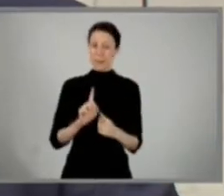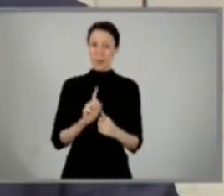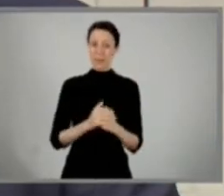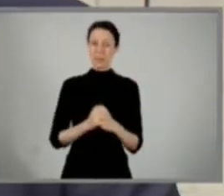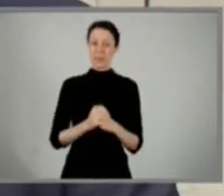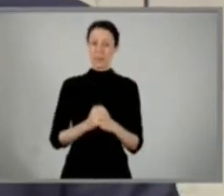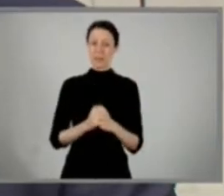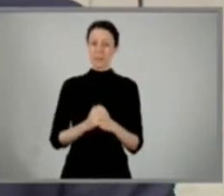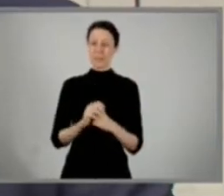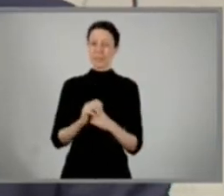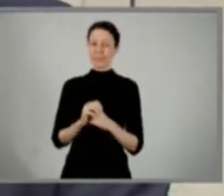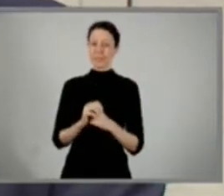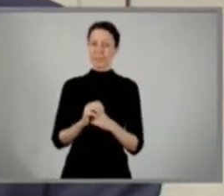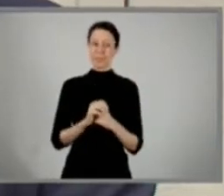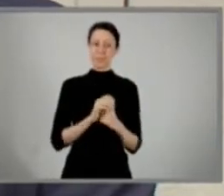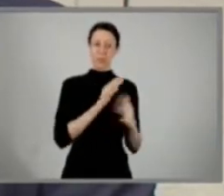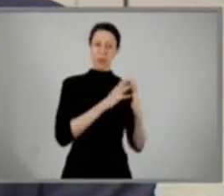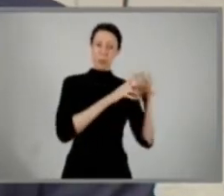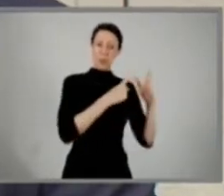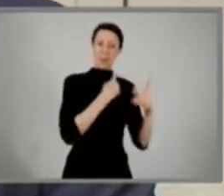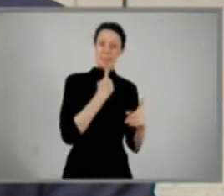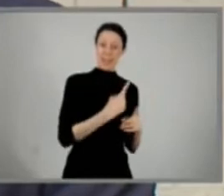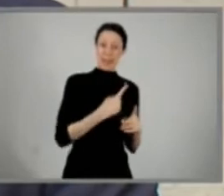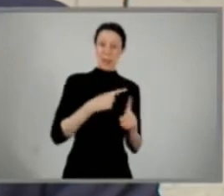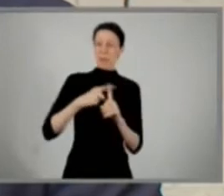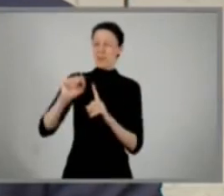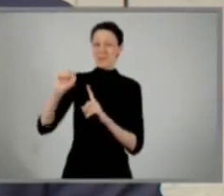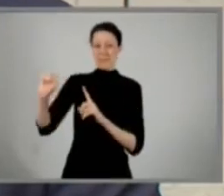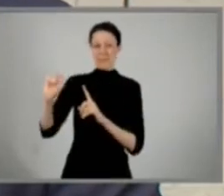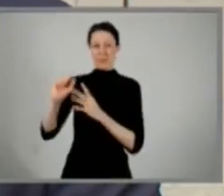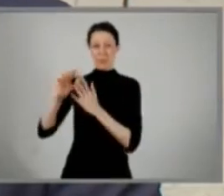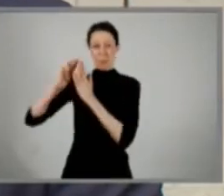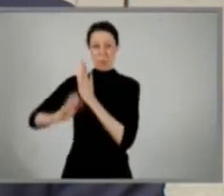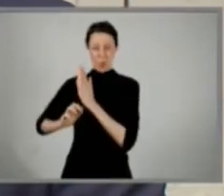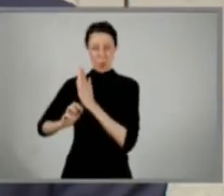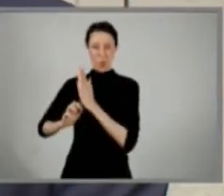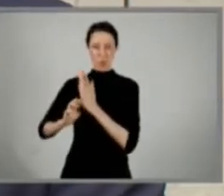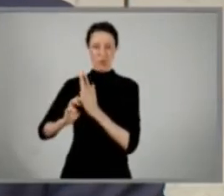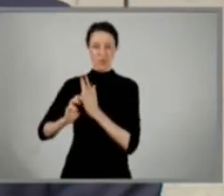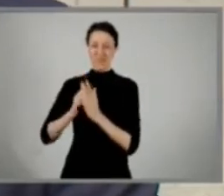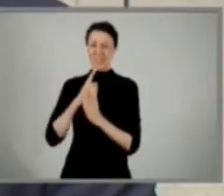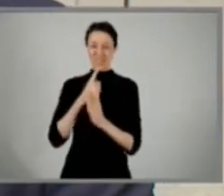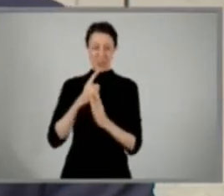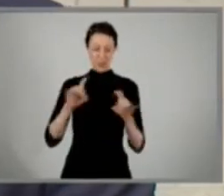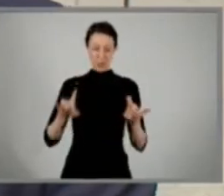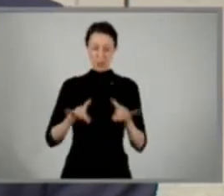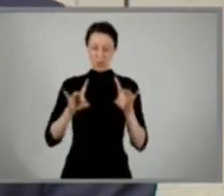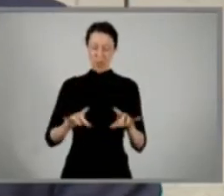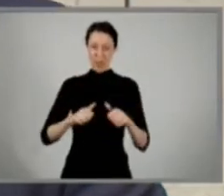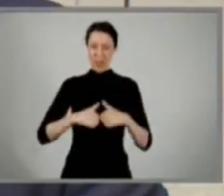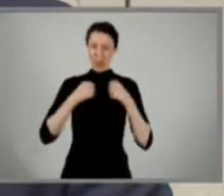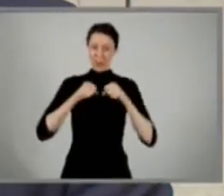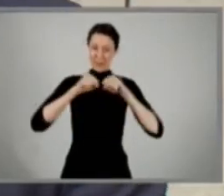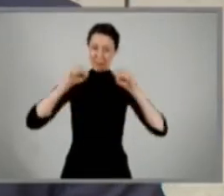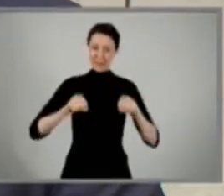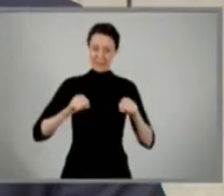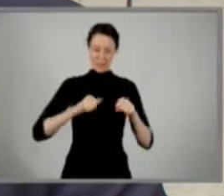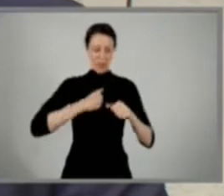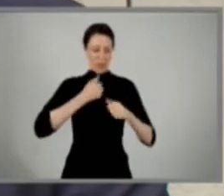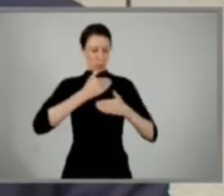demonstrates in the work is that Australia's system is good, it's strong, and we can have confidence in it. That doesn't mean there aren't